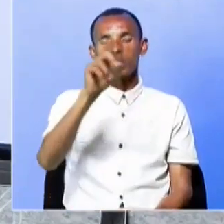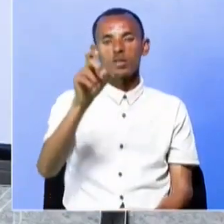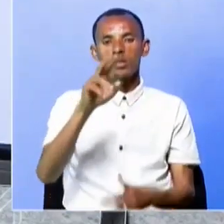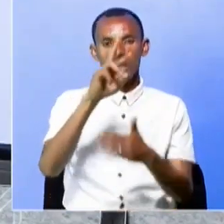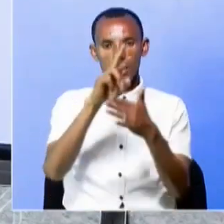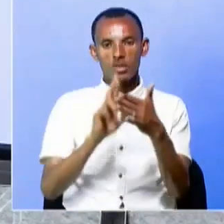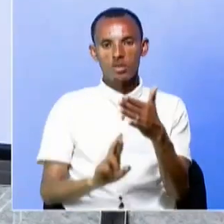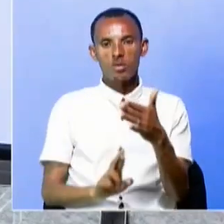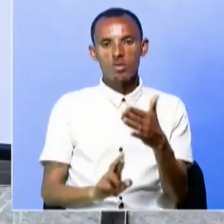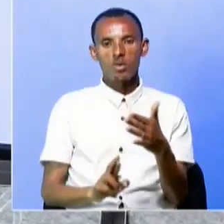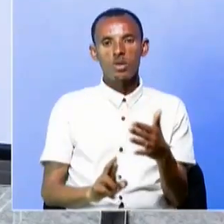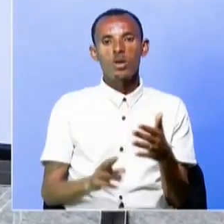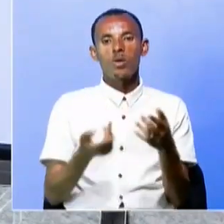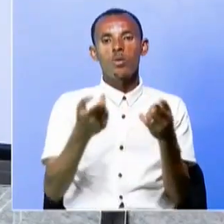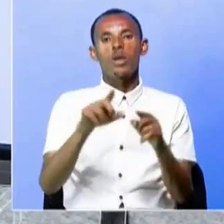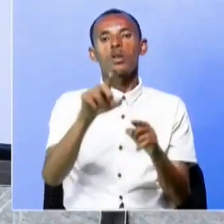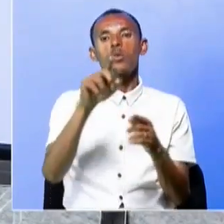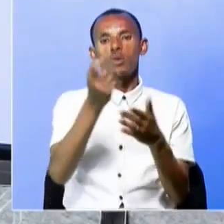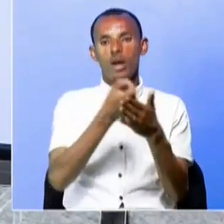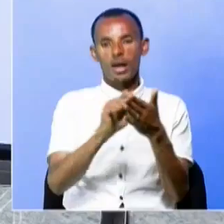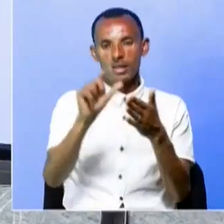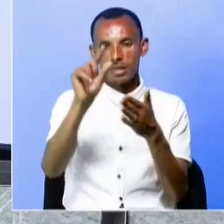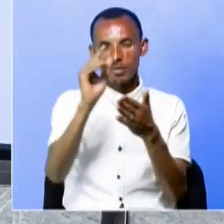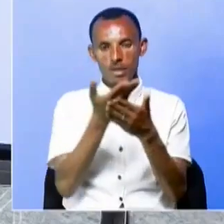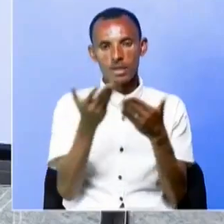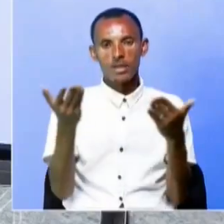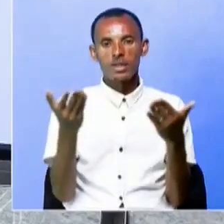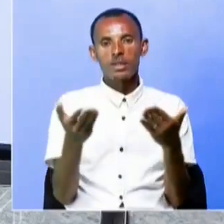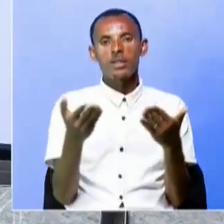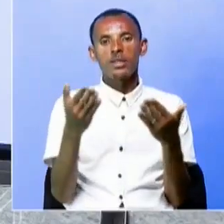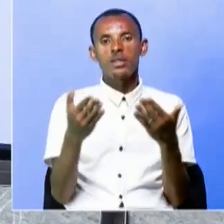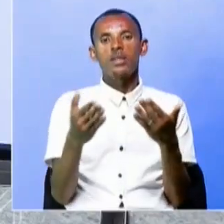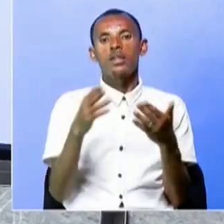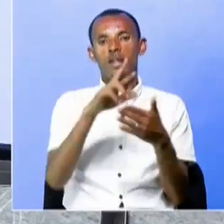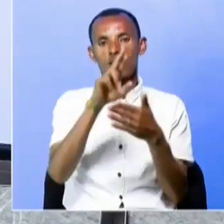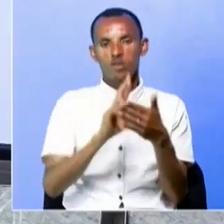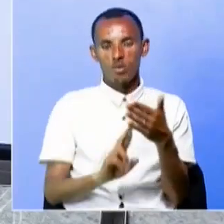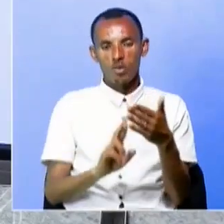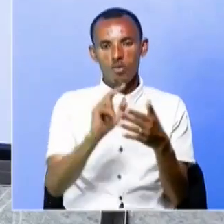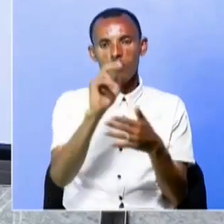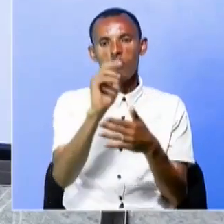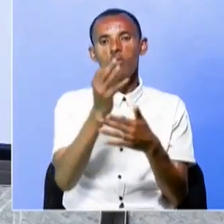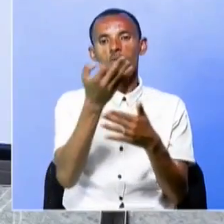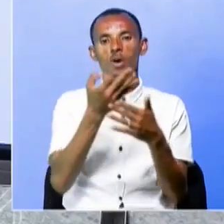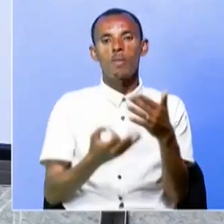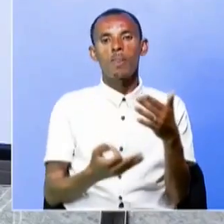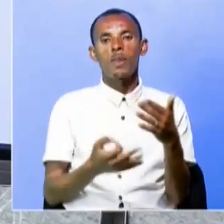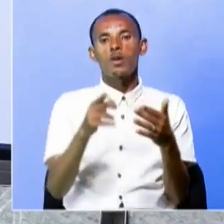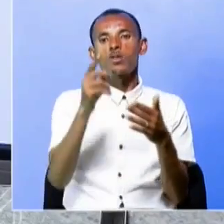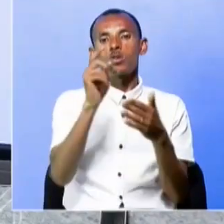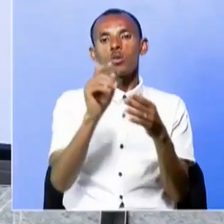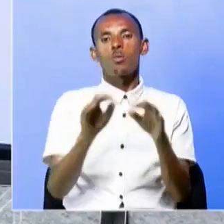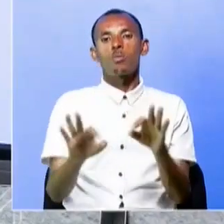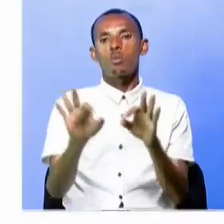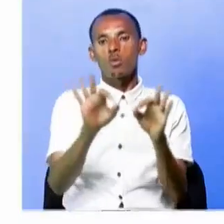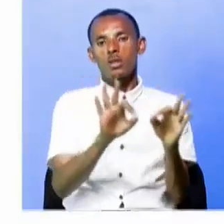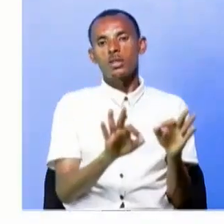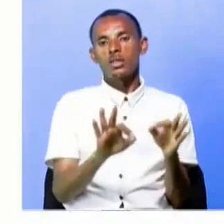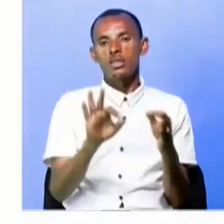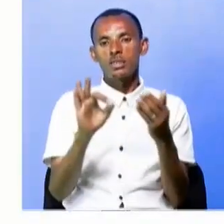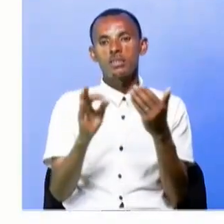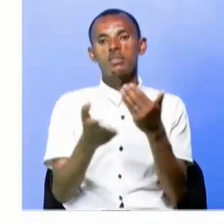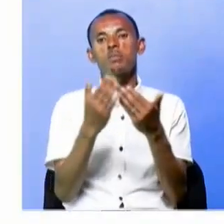ratio. Always, whenever you write something as a ratio form, you need to put in the